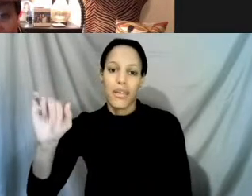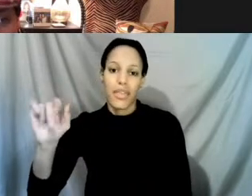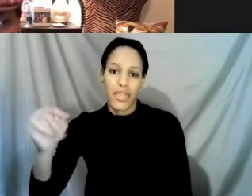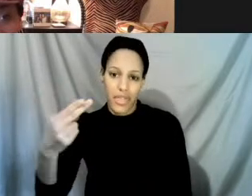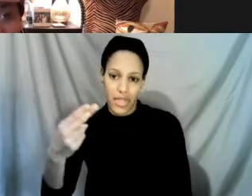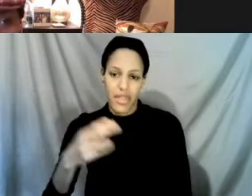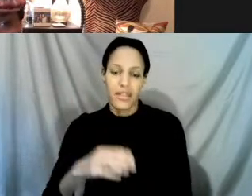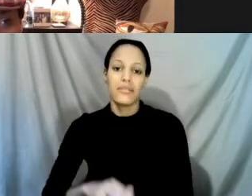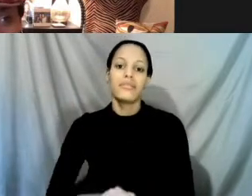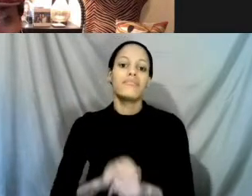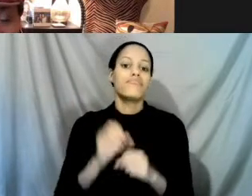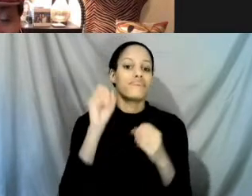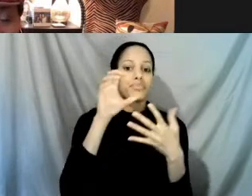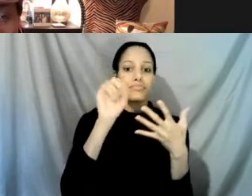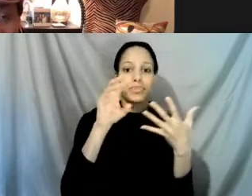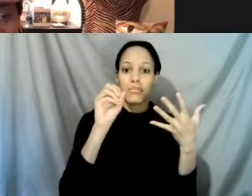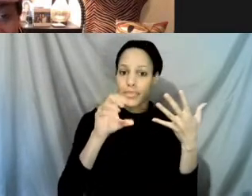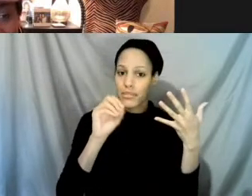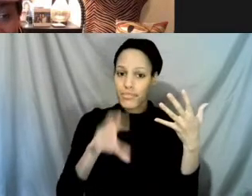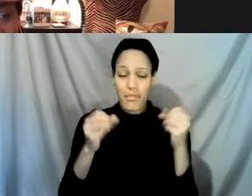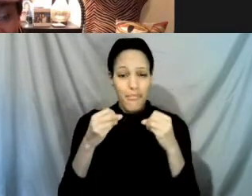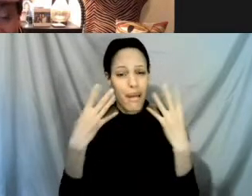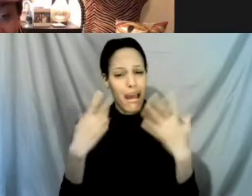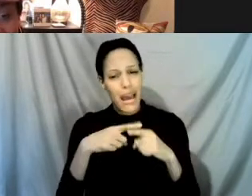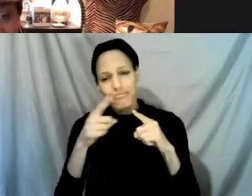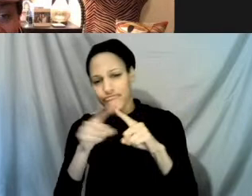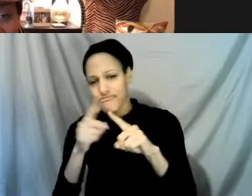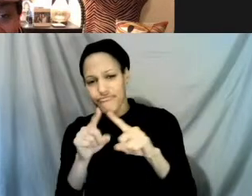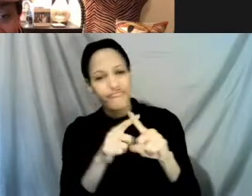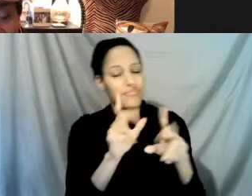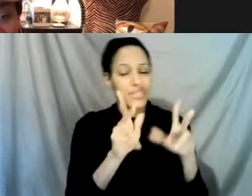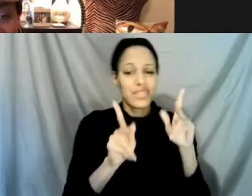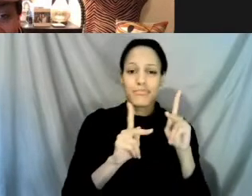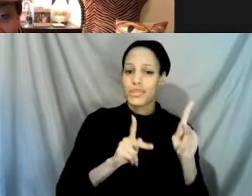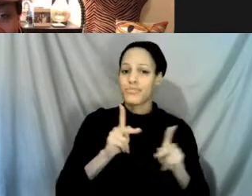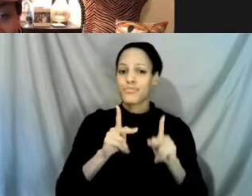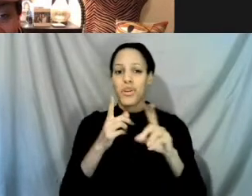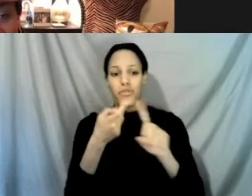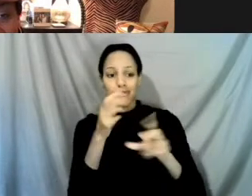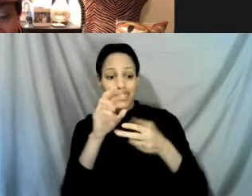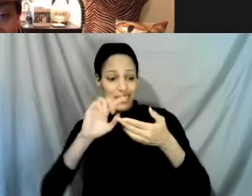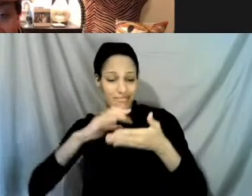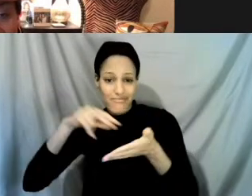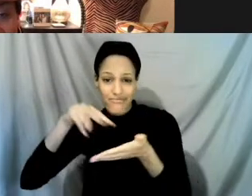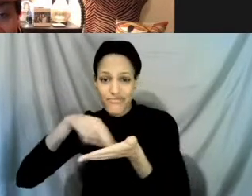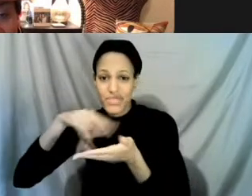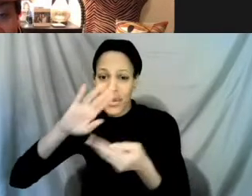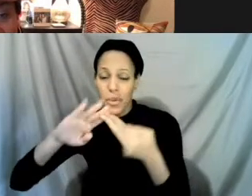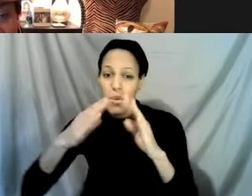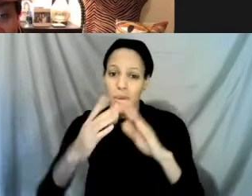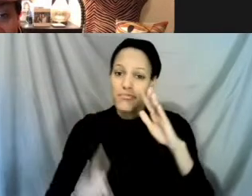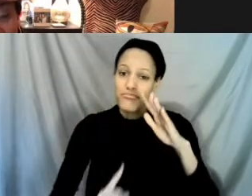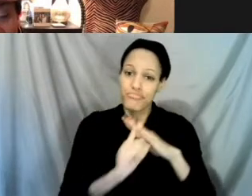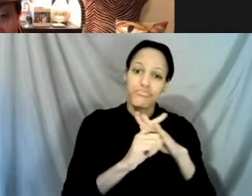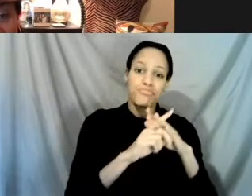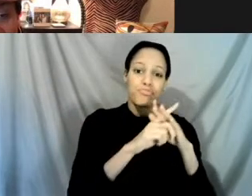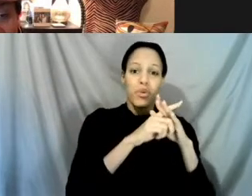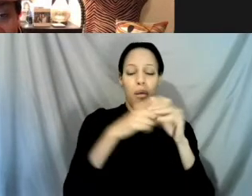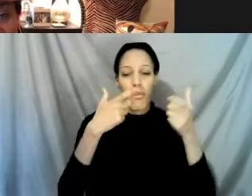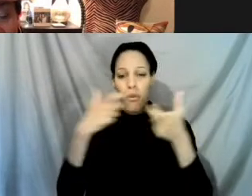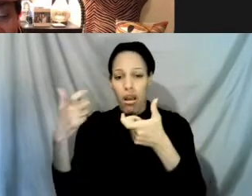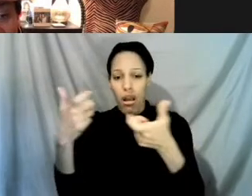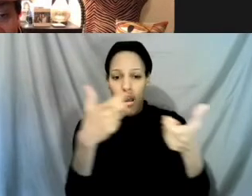Sydney Polinchek, Maxine Montalus, Nambi Kelly, David Binder, Rob Held,